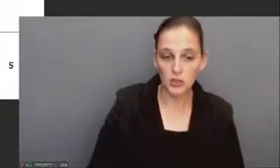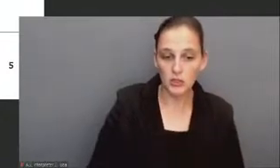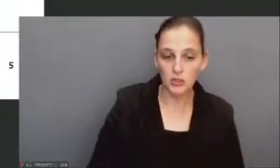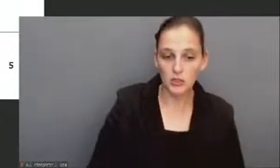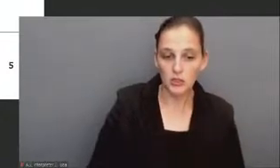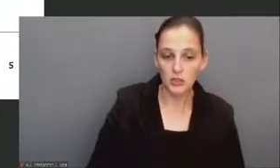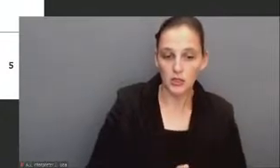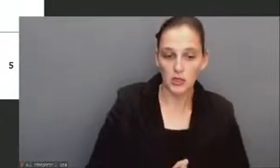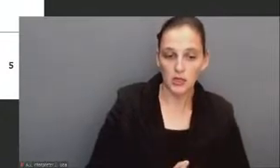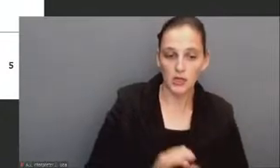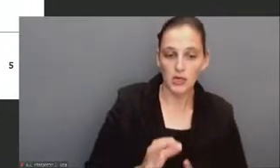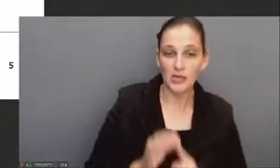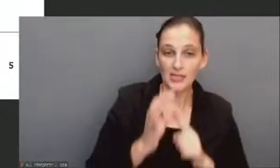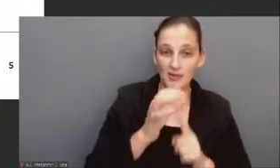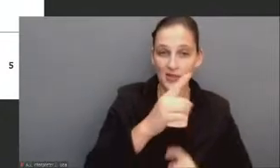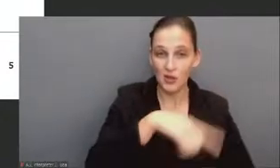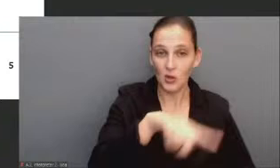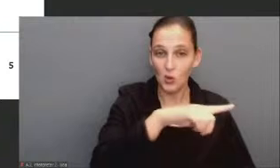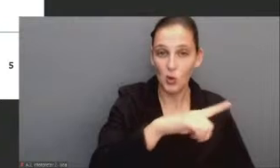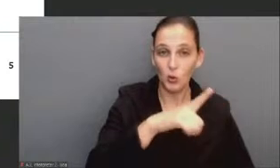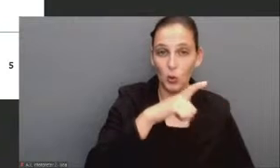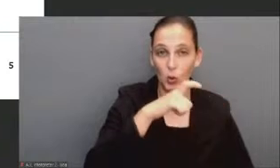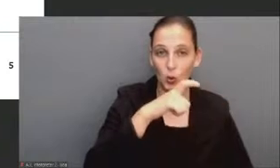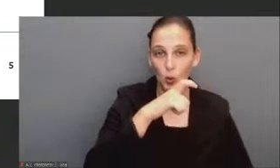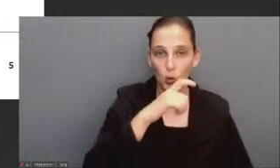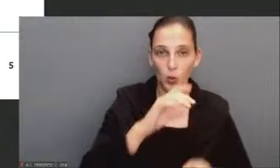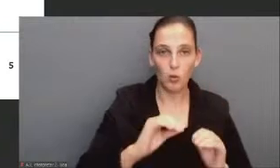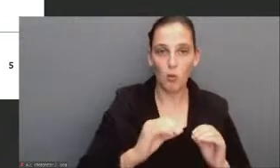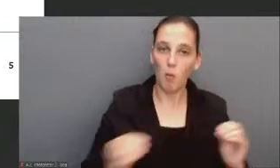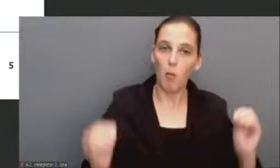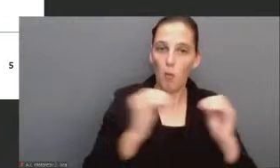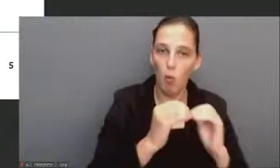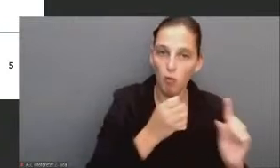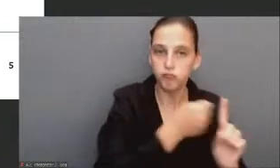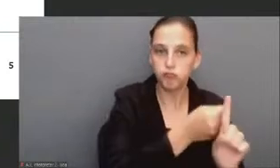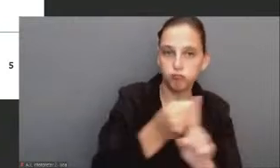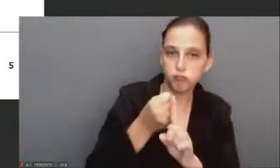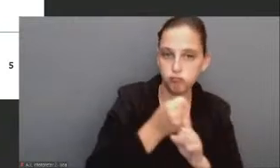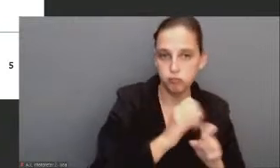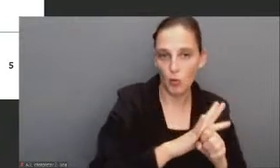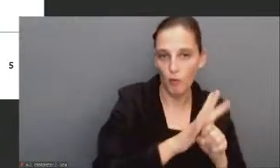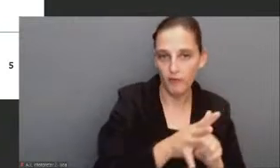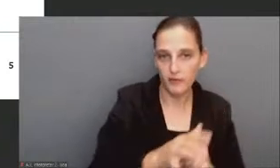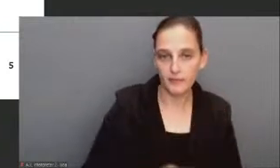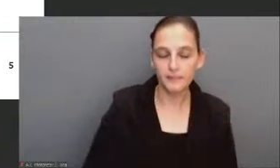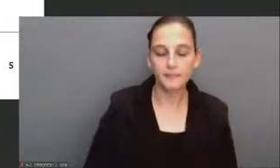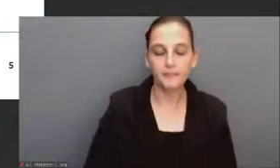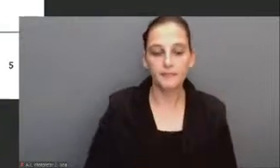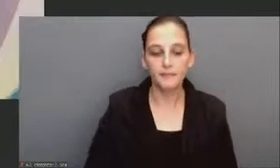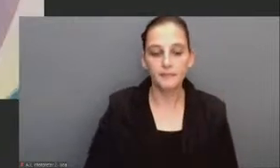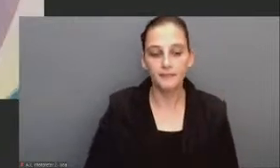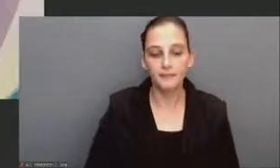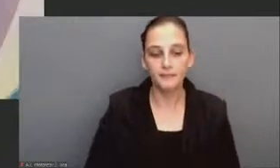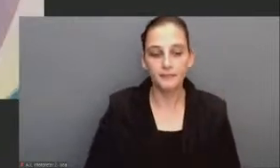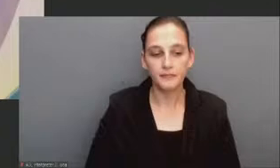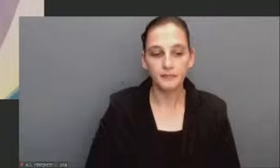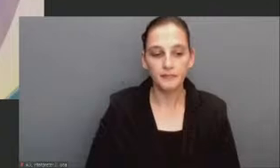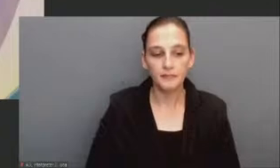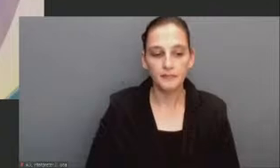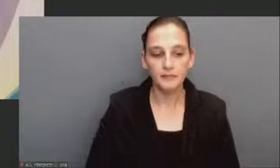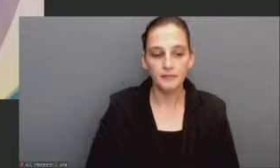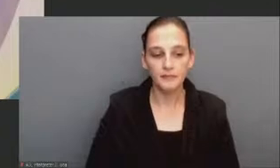are disproportionately affected by long COVID. With this, I will move